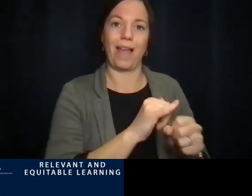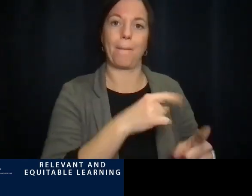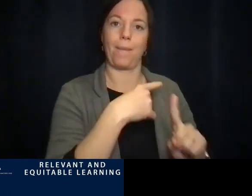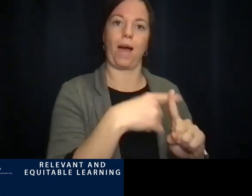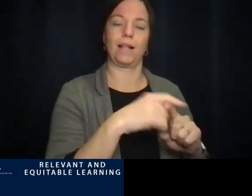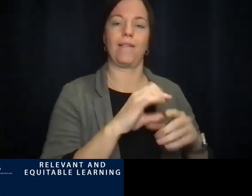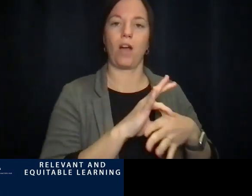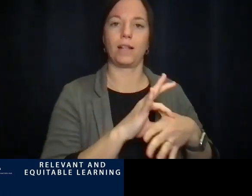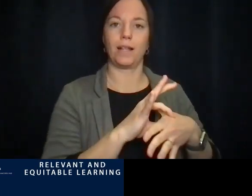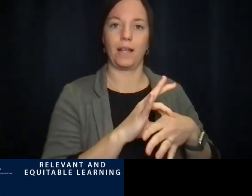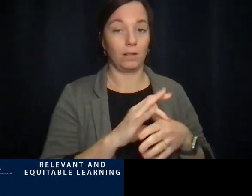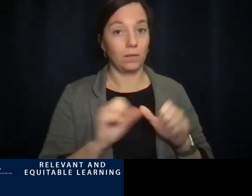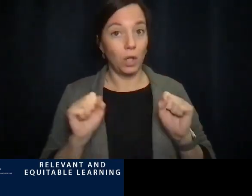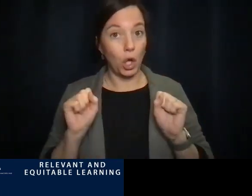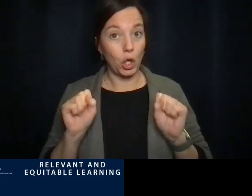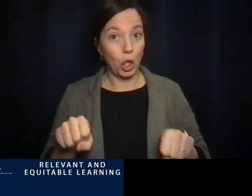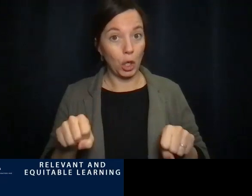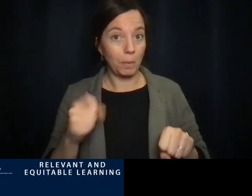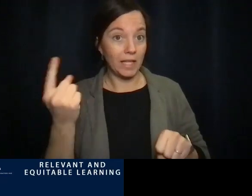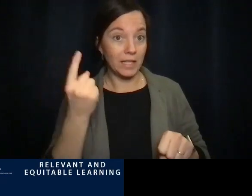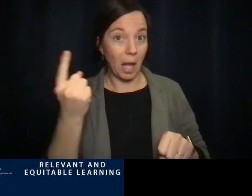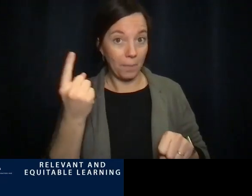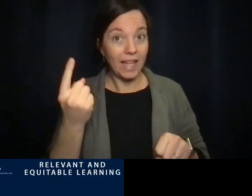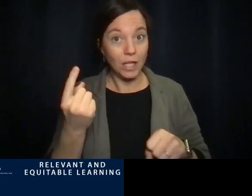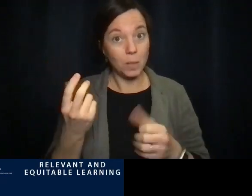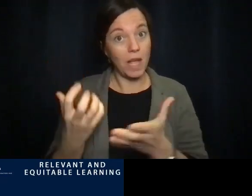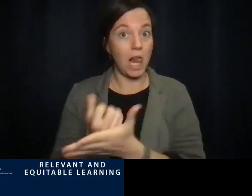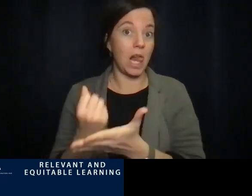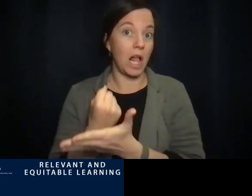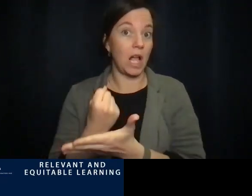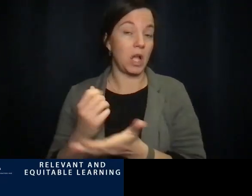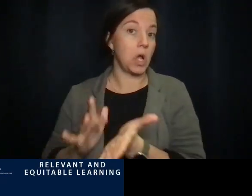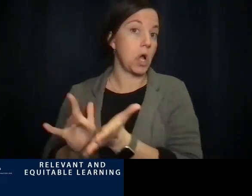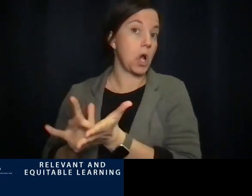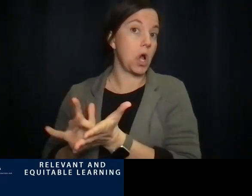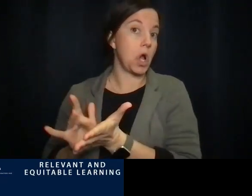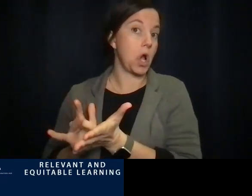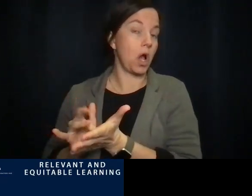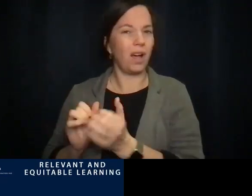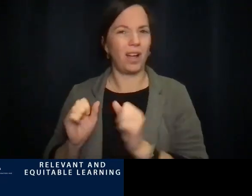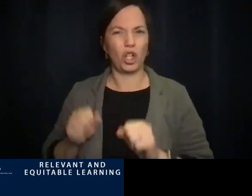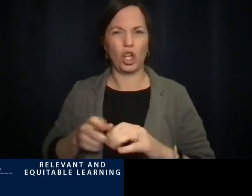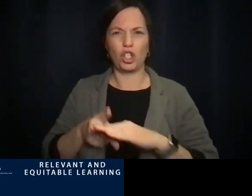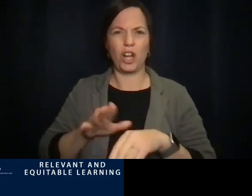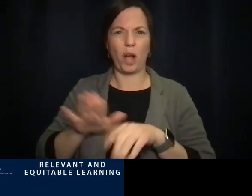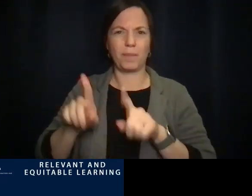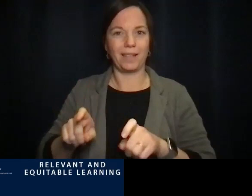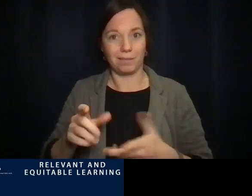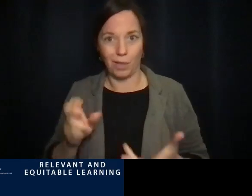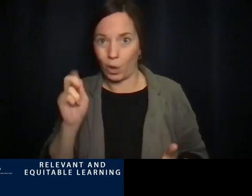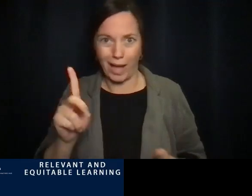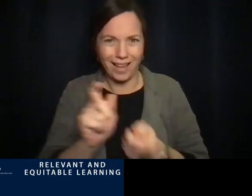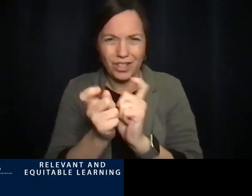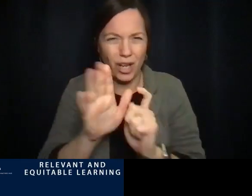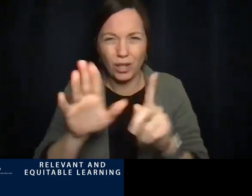And like I said, could it be something that could be used in a negative way? Then yes. And like, well, they could cheat on my test. Well, change your test.